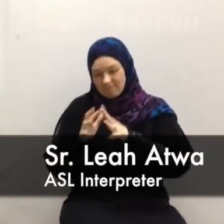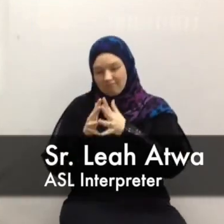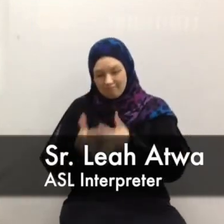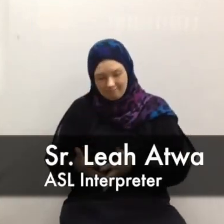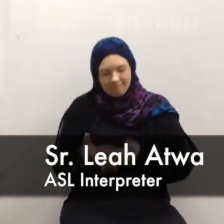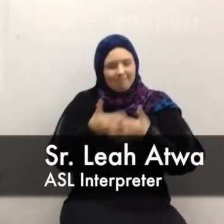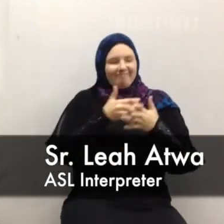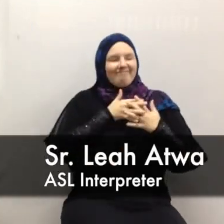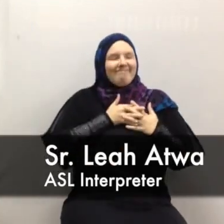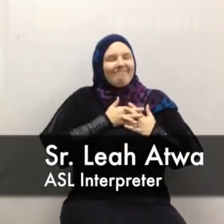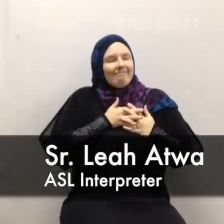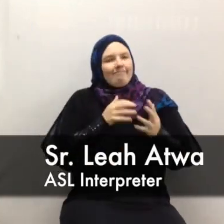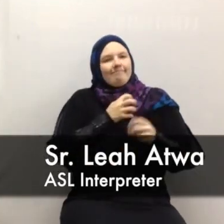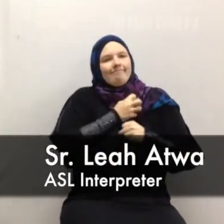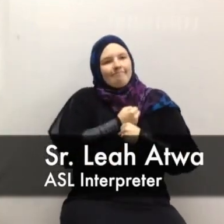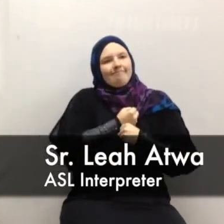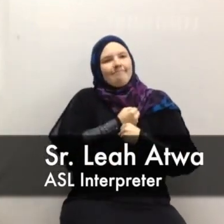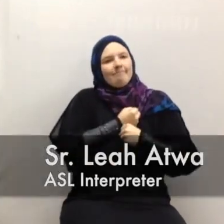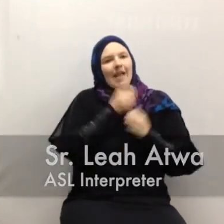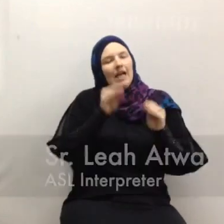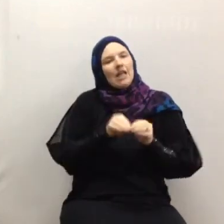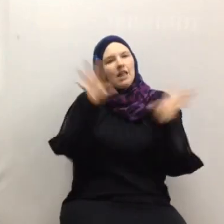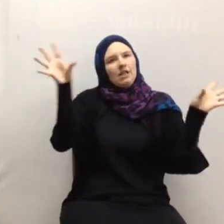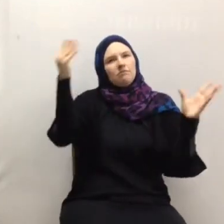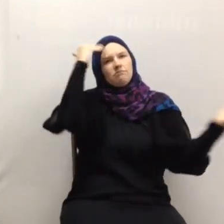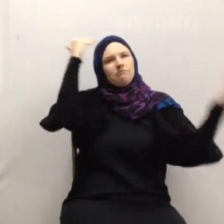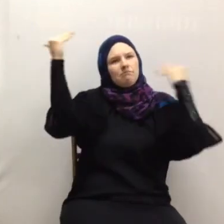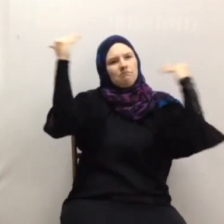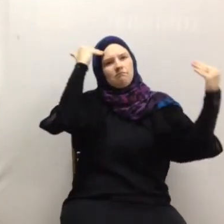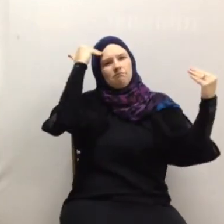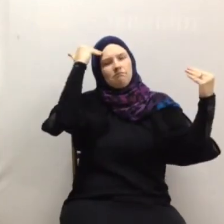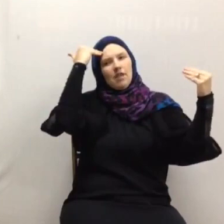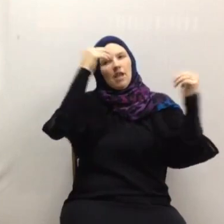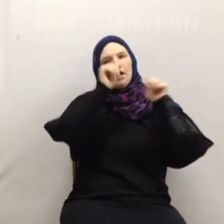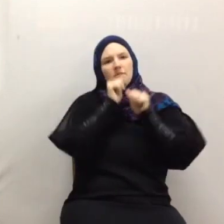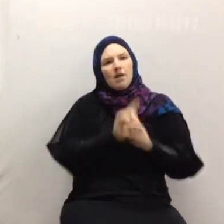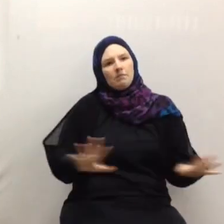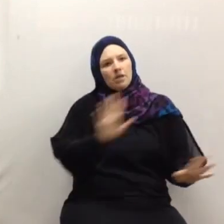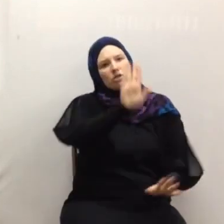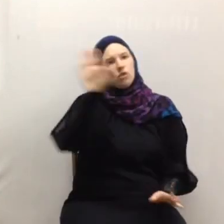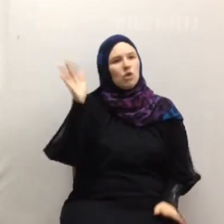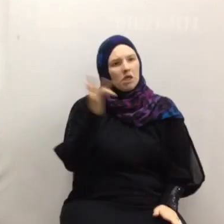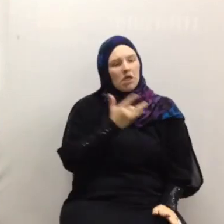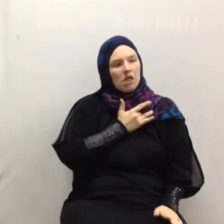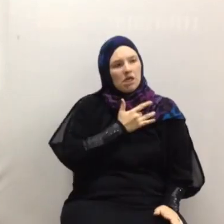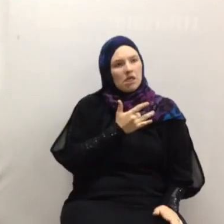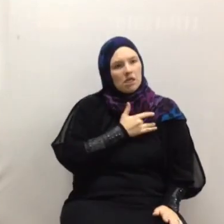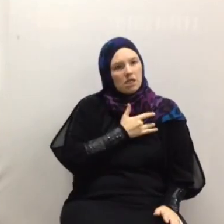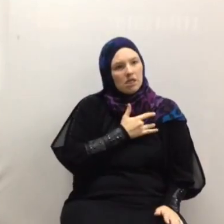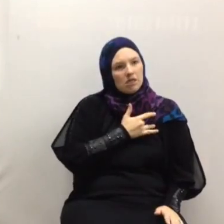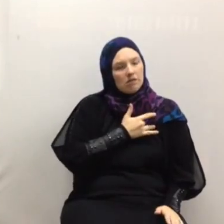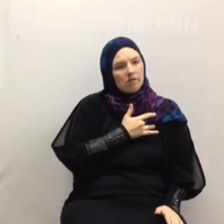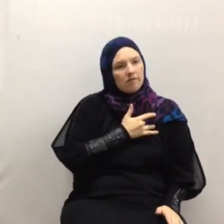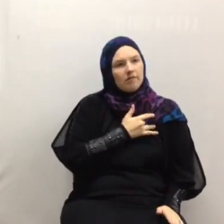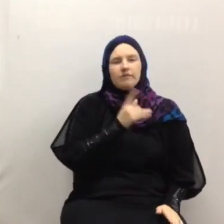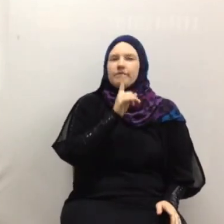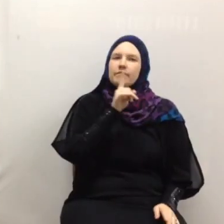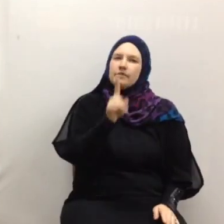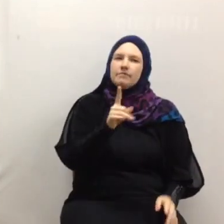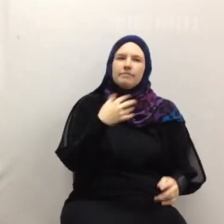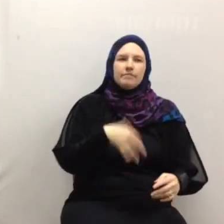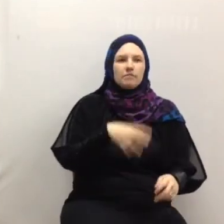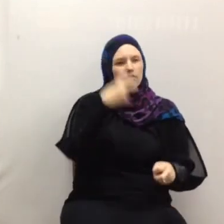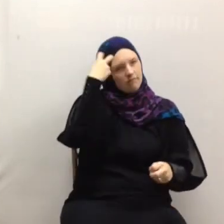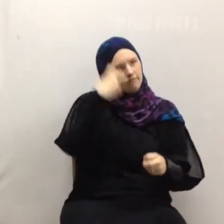clear in your head and blessed in your heart, it is very difficult, if not impossible,